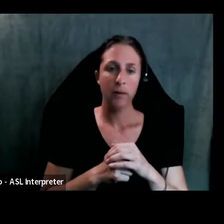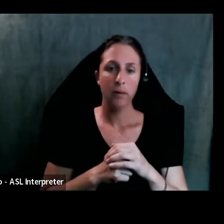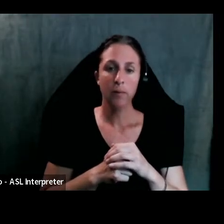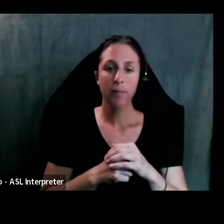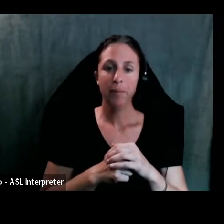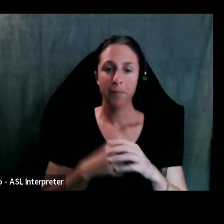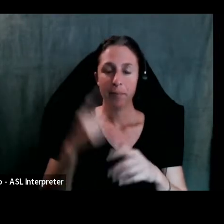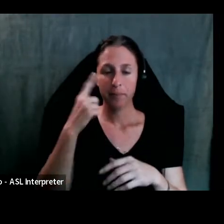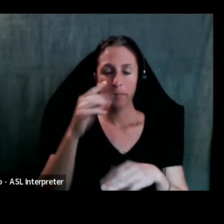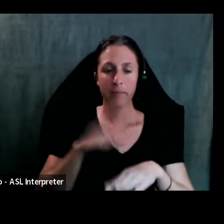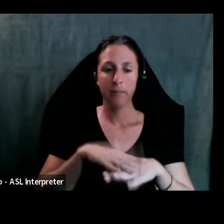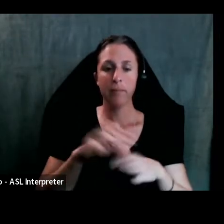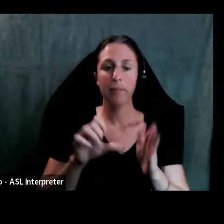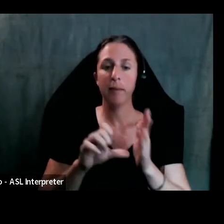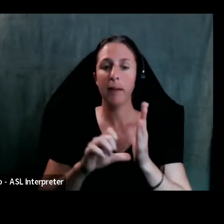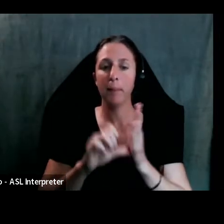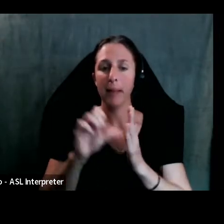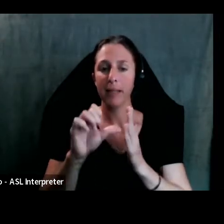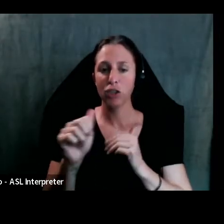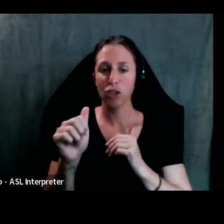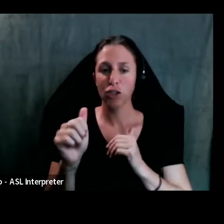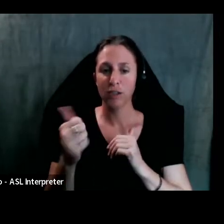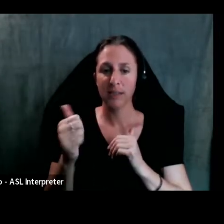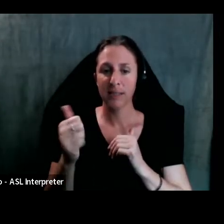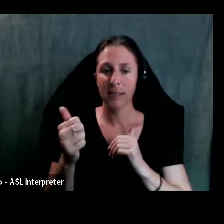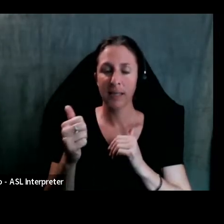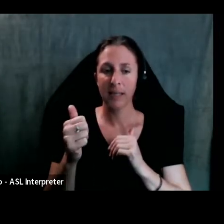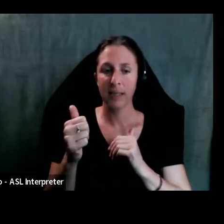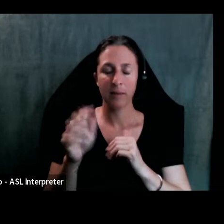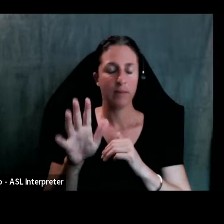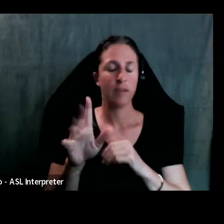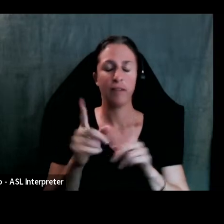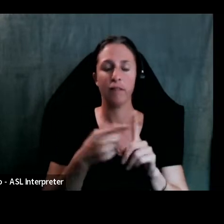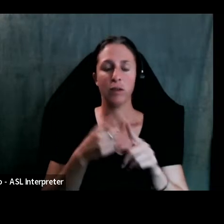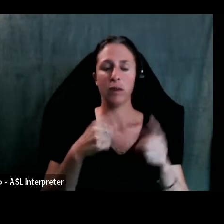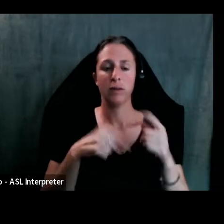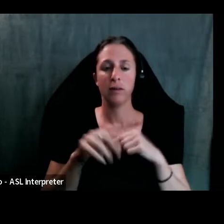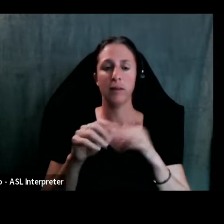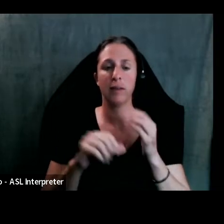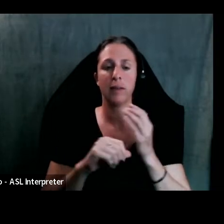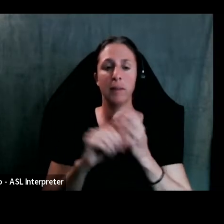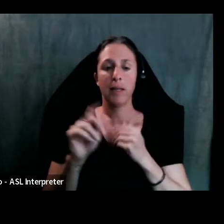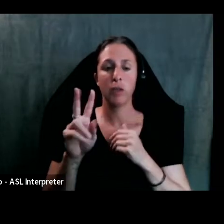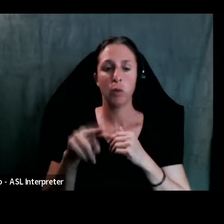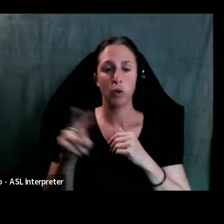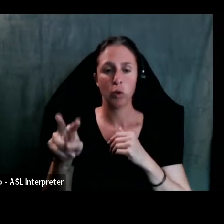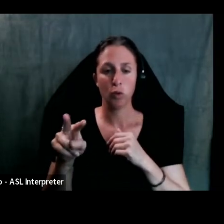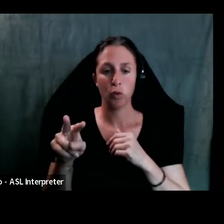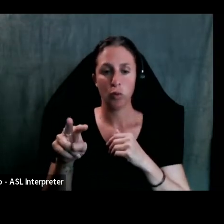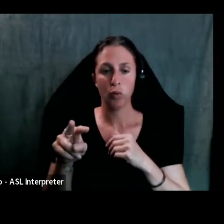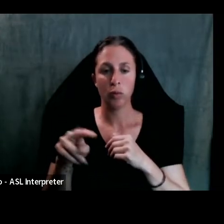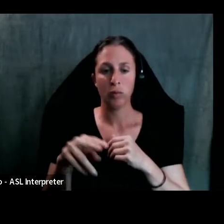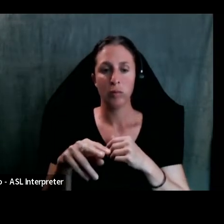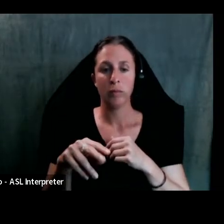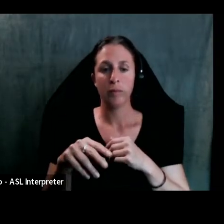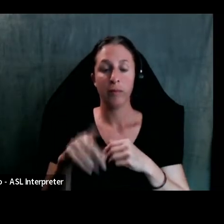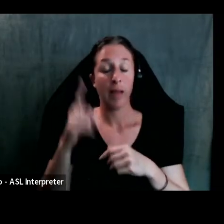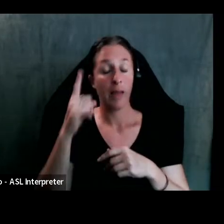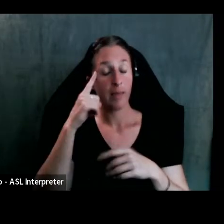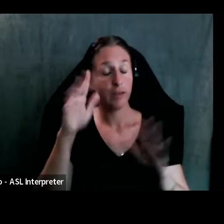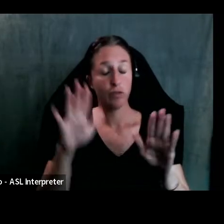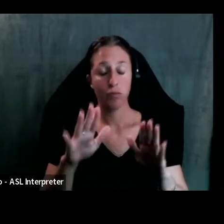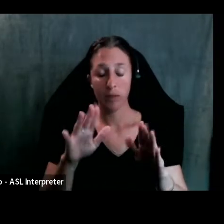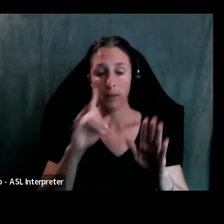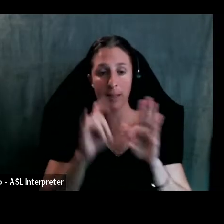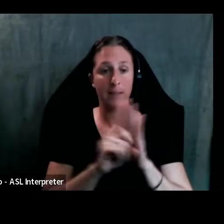think on page 10. Well, first of all, let me go on page 22, the areas for growth. So I think it's great to identify the strengths and